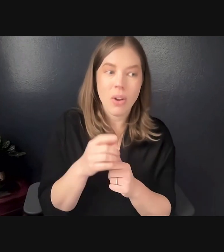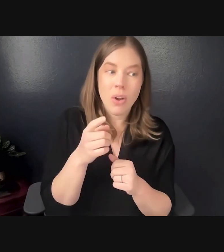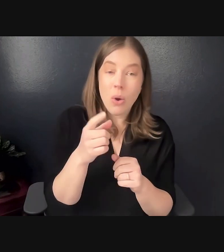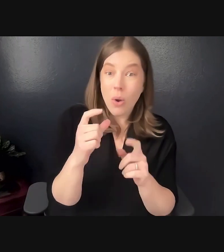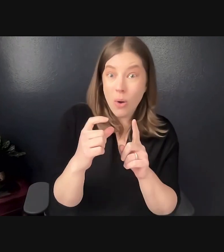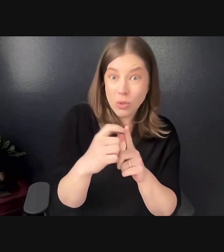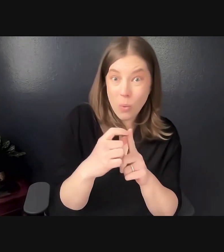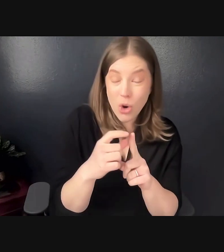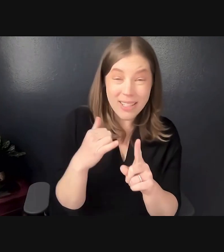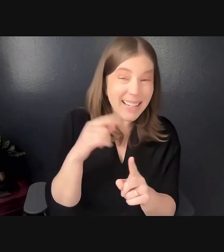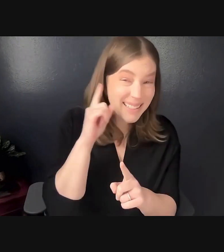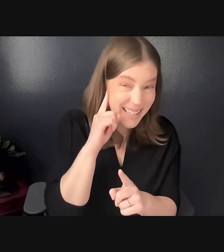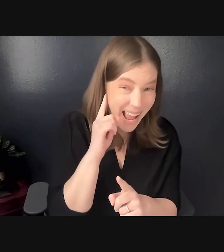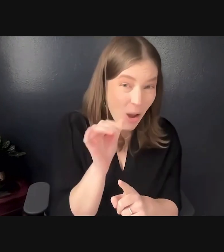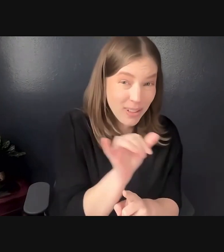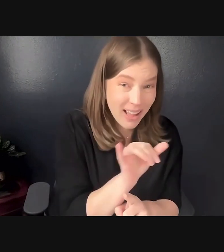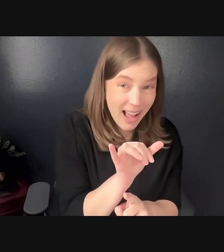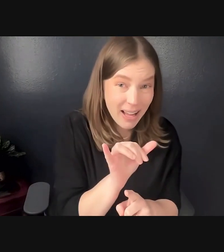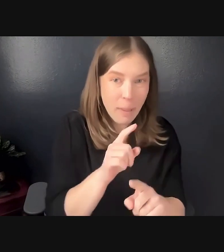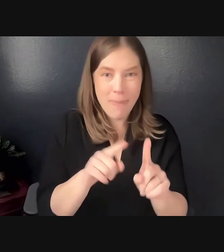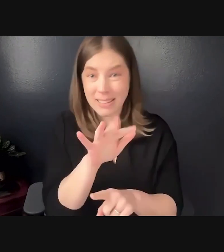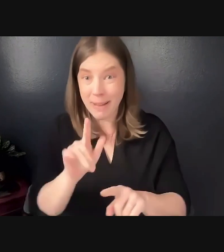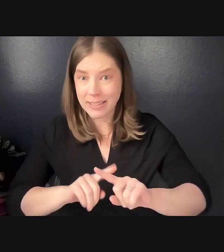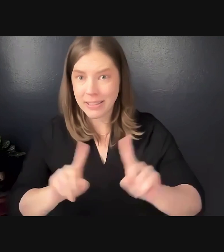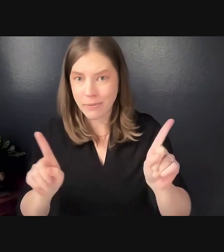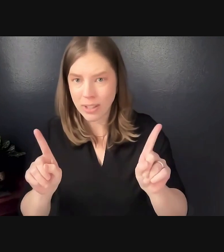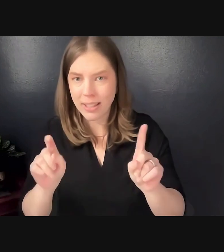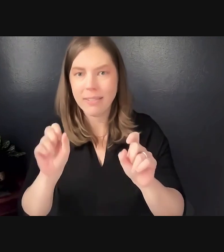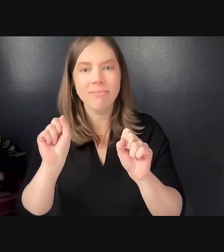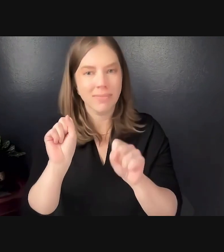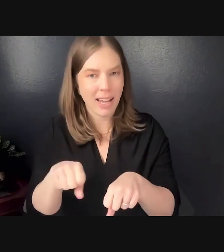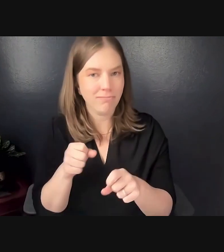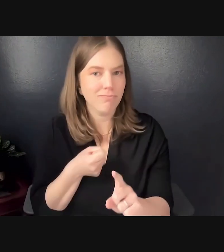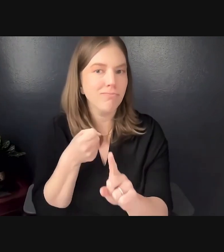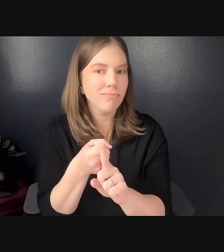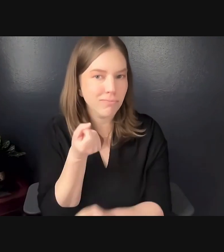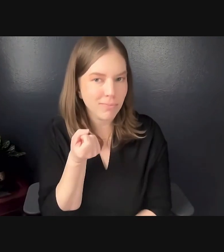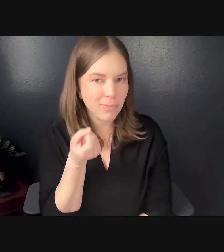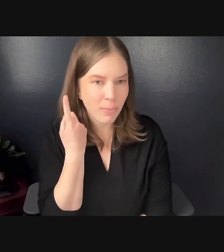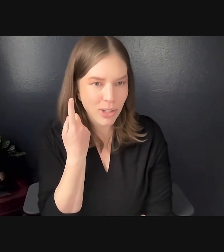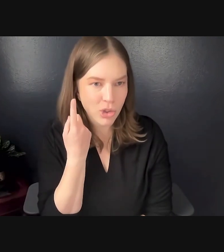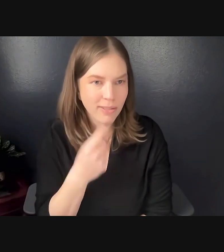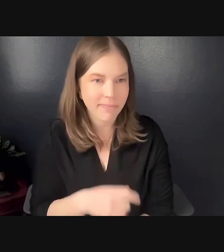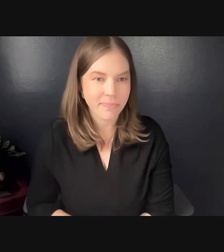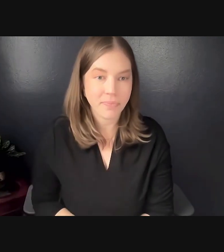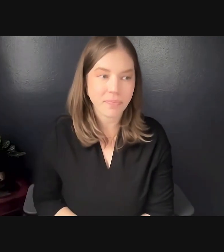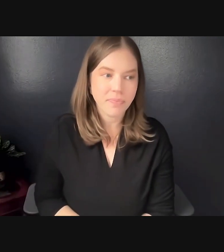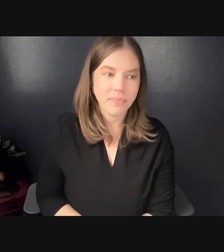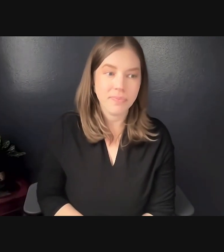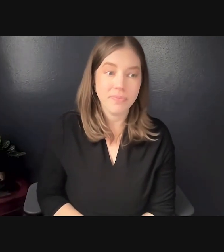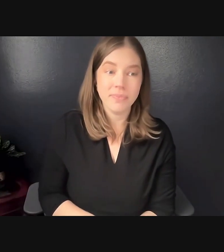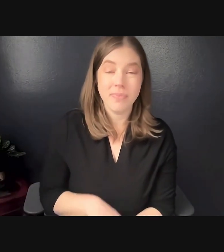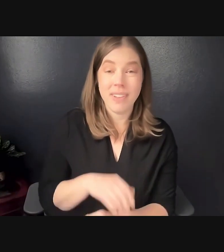Second is an example of homonyms. The words sound the same, but they are spelled different, and you can